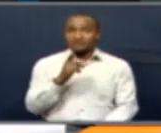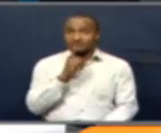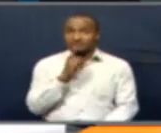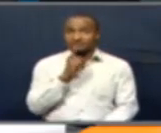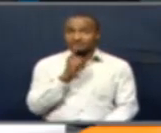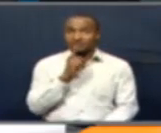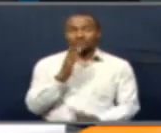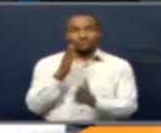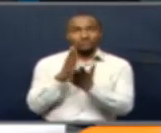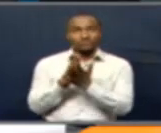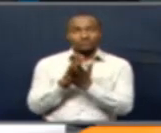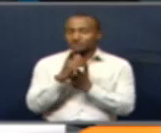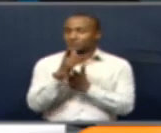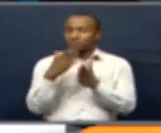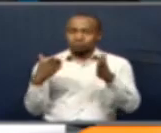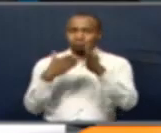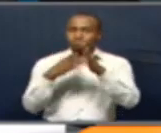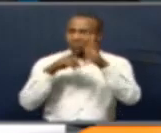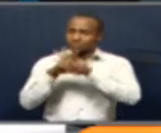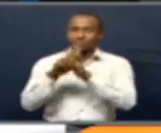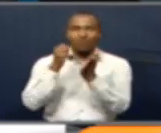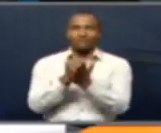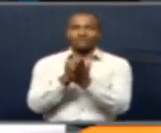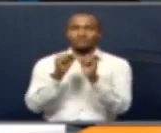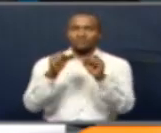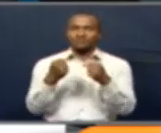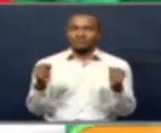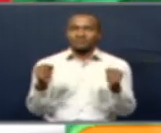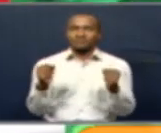is barred from accessing the union's offices.